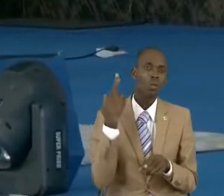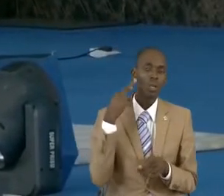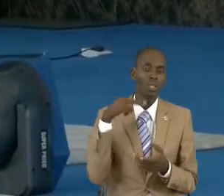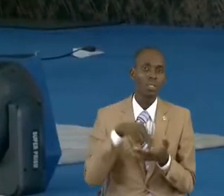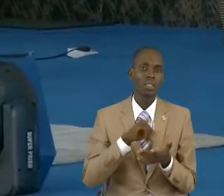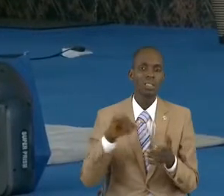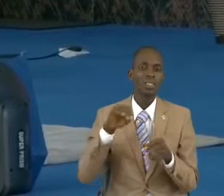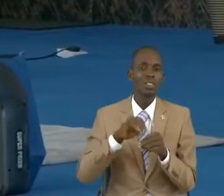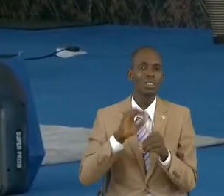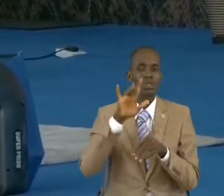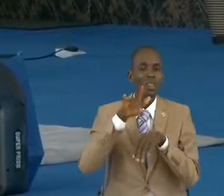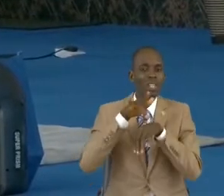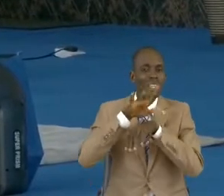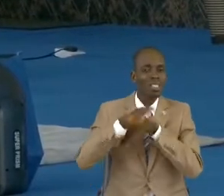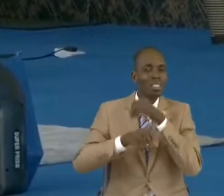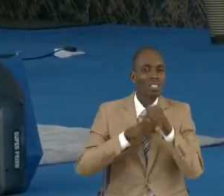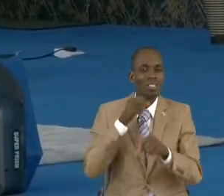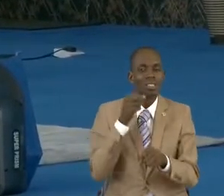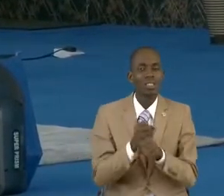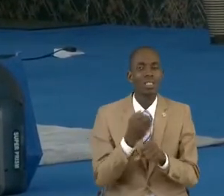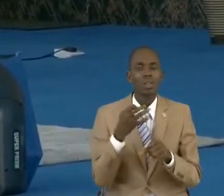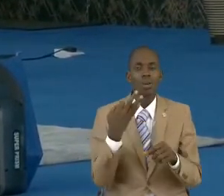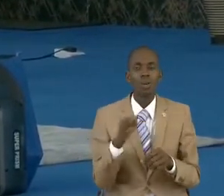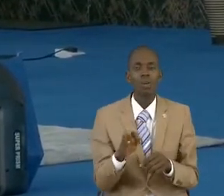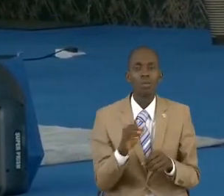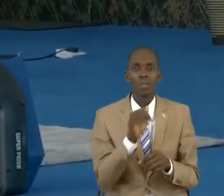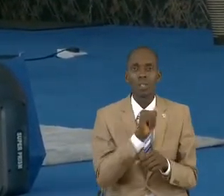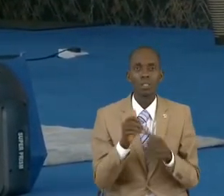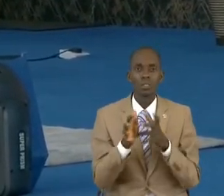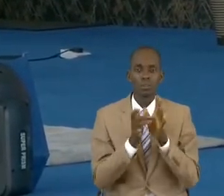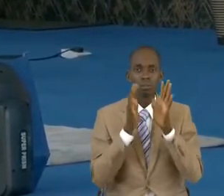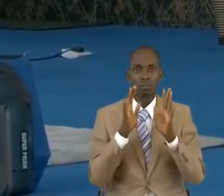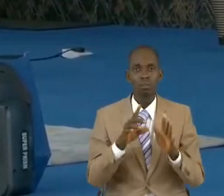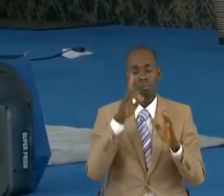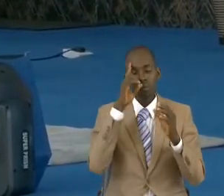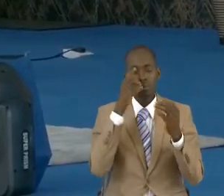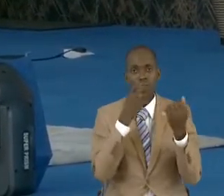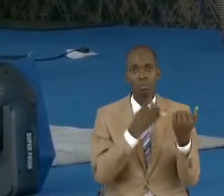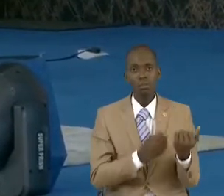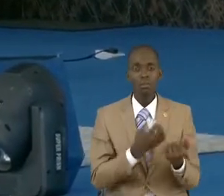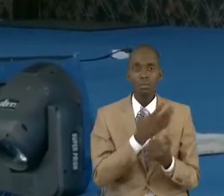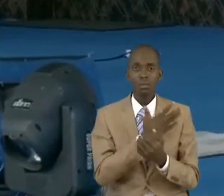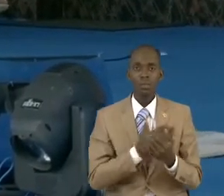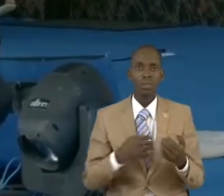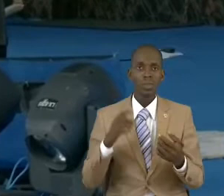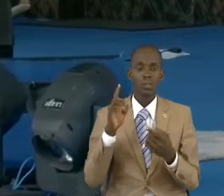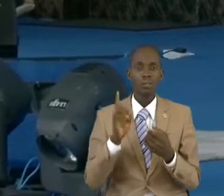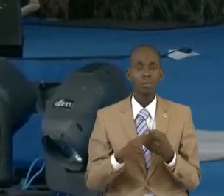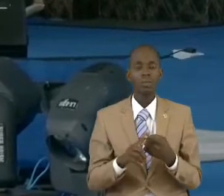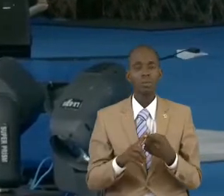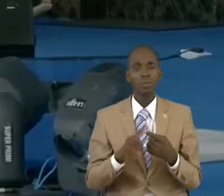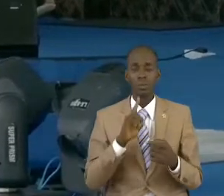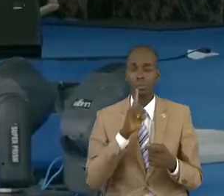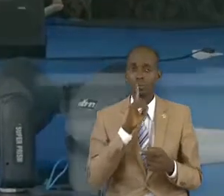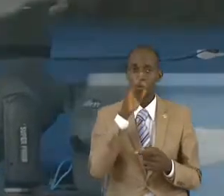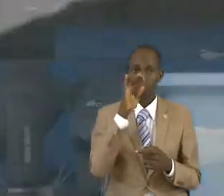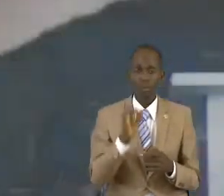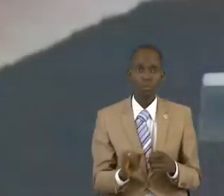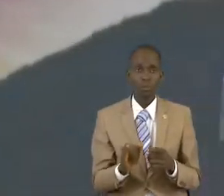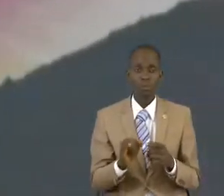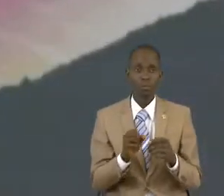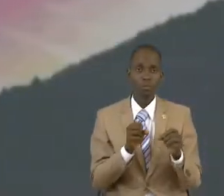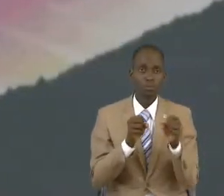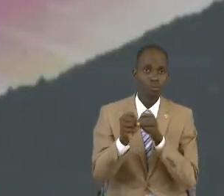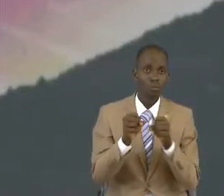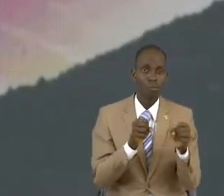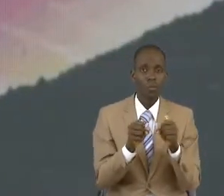earlier years of the Christian faith. And to earnestly contend for the faith once